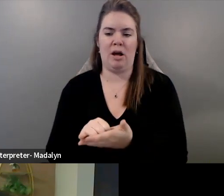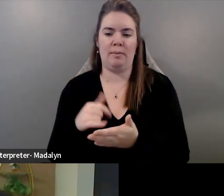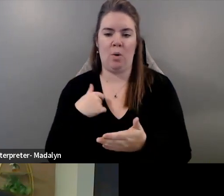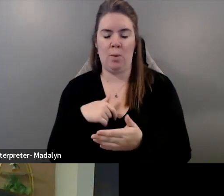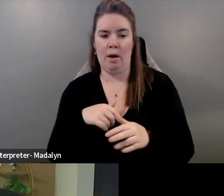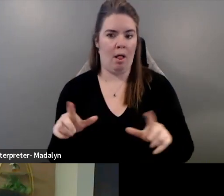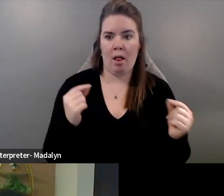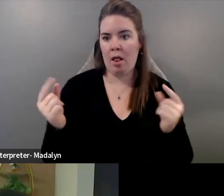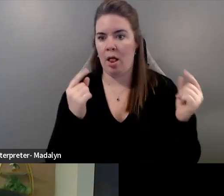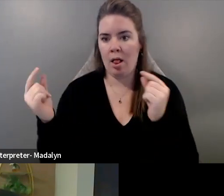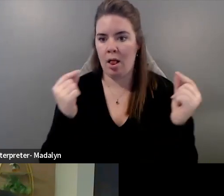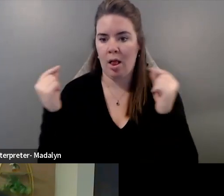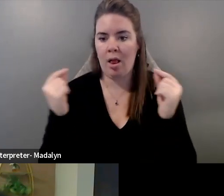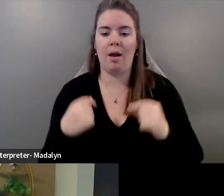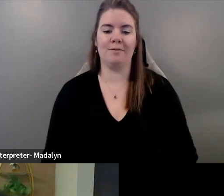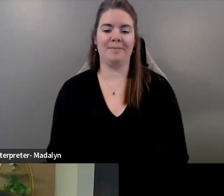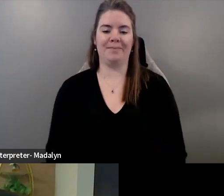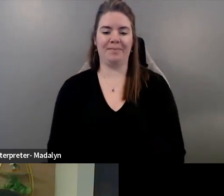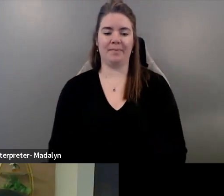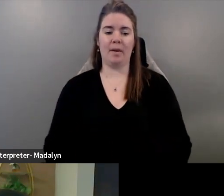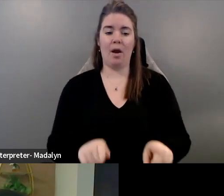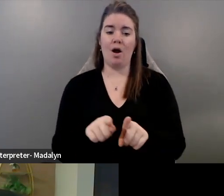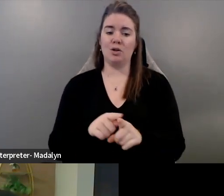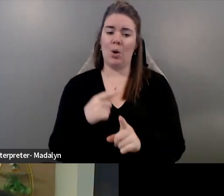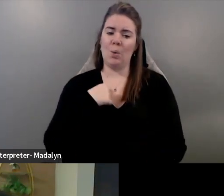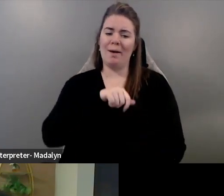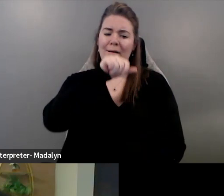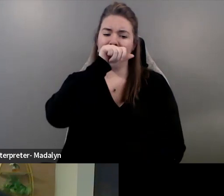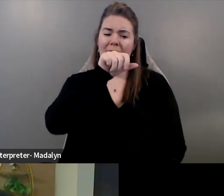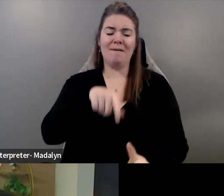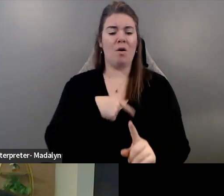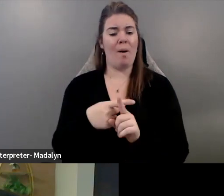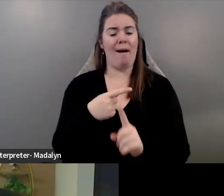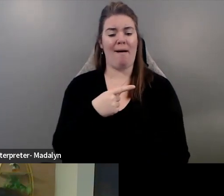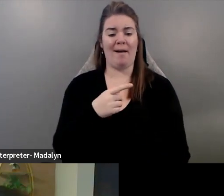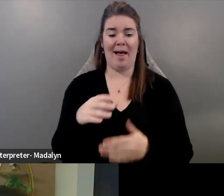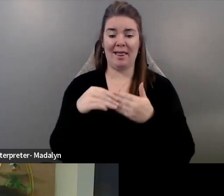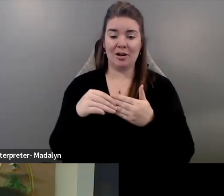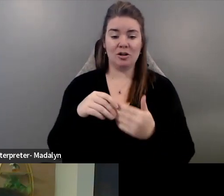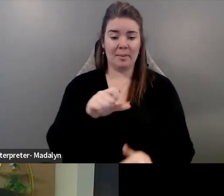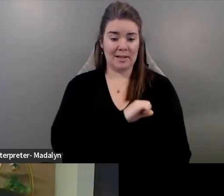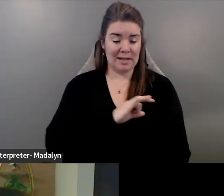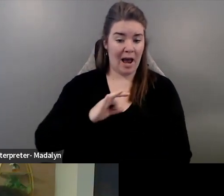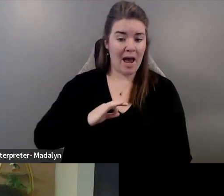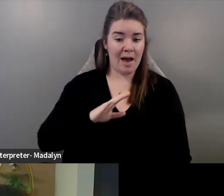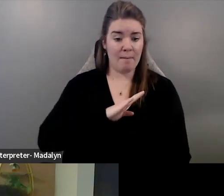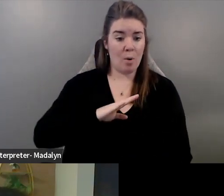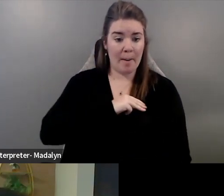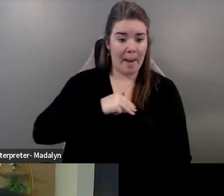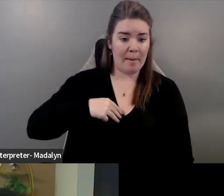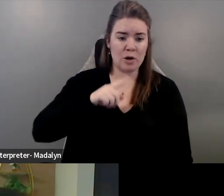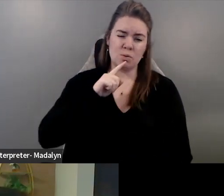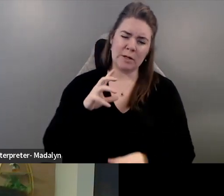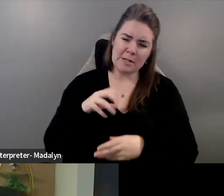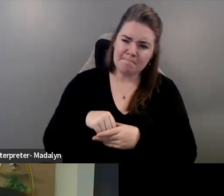All of that being said, we love it when our SILC leadership, staff, board members take a part in our team. It makes the SILC stronger and lets us know